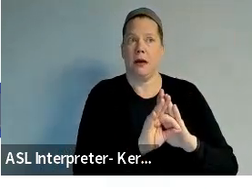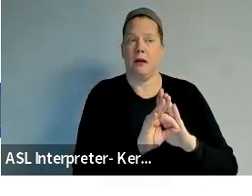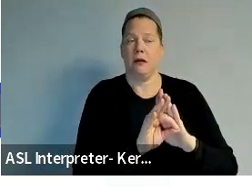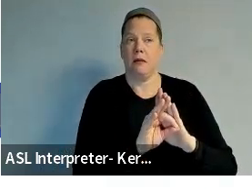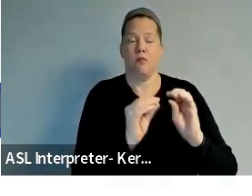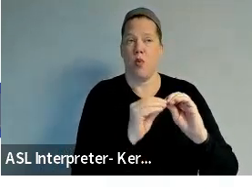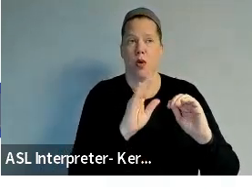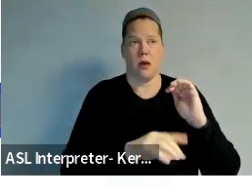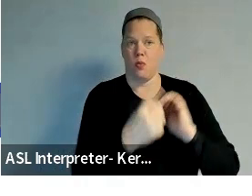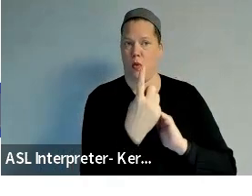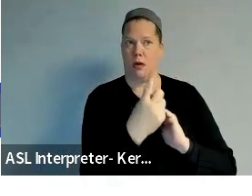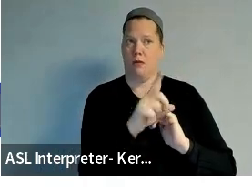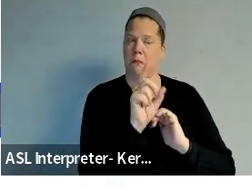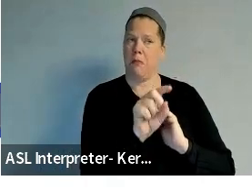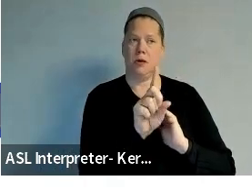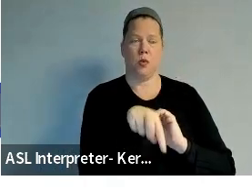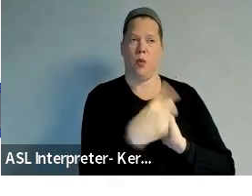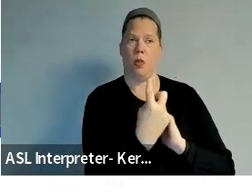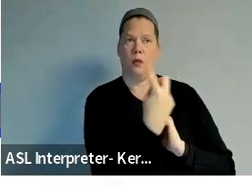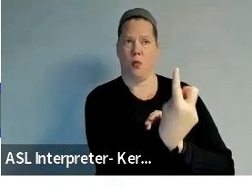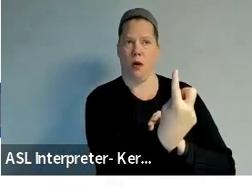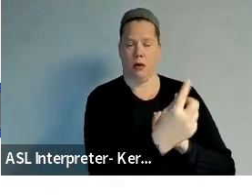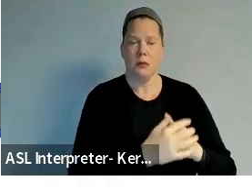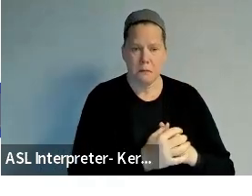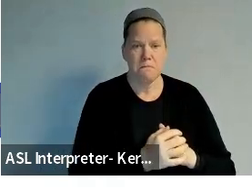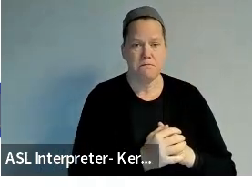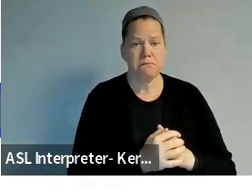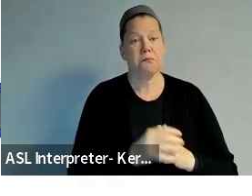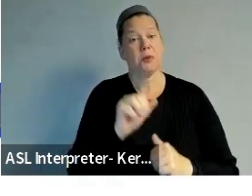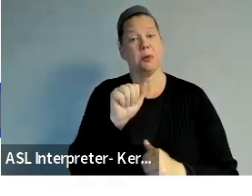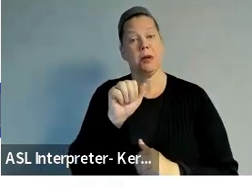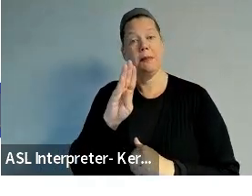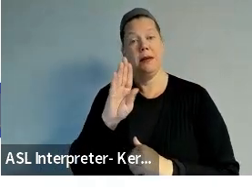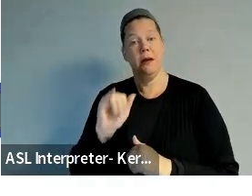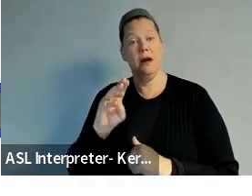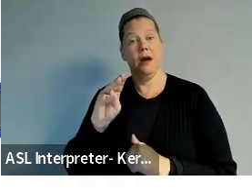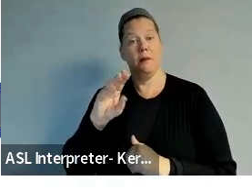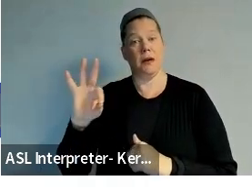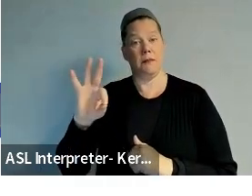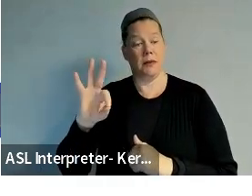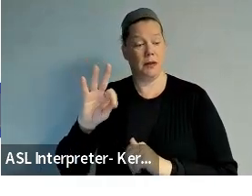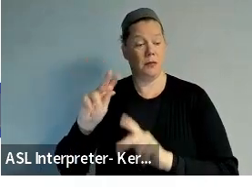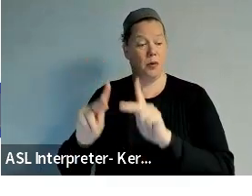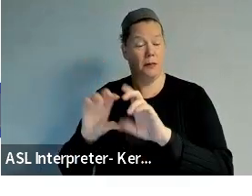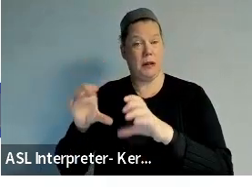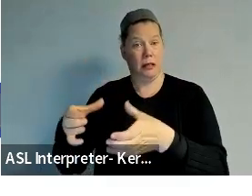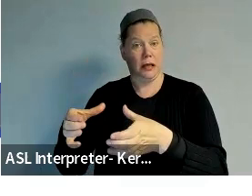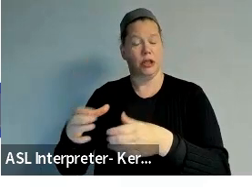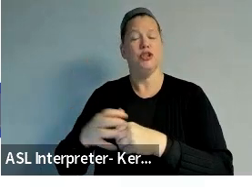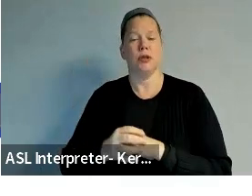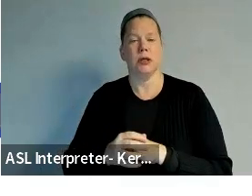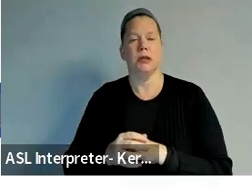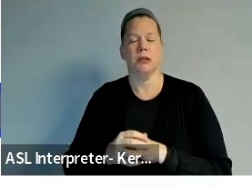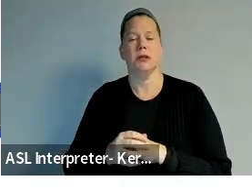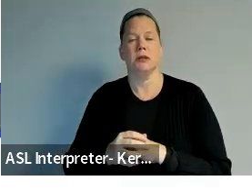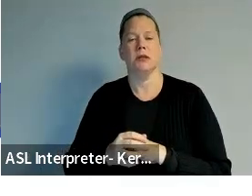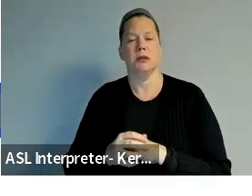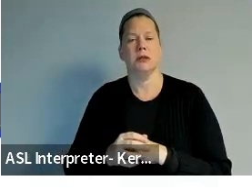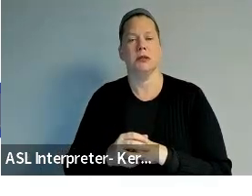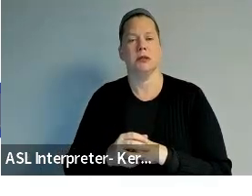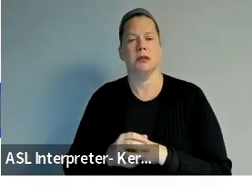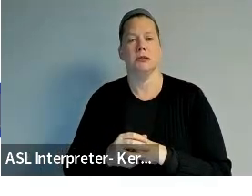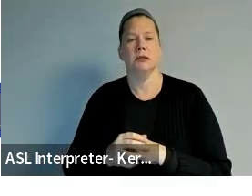With the addition of ABI-MFP populations certain filter names have